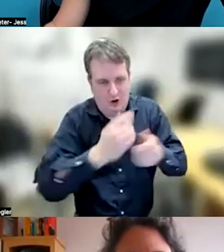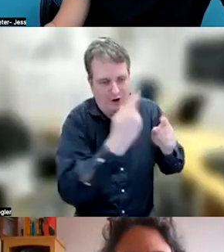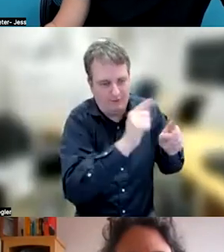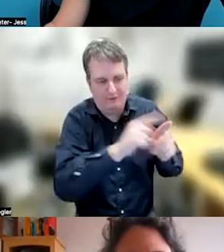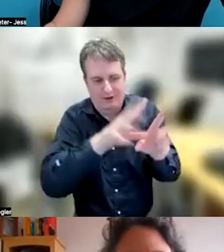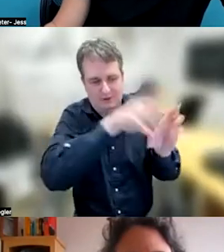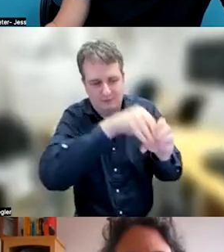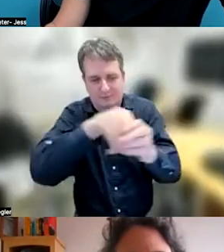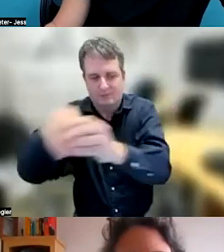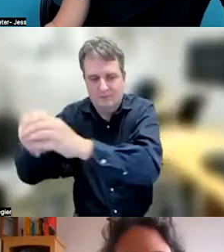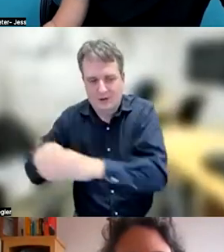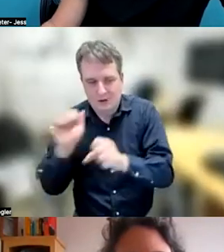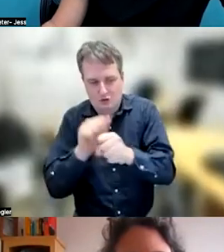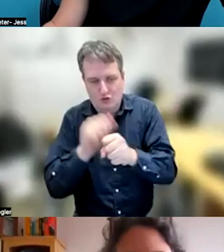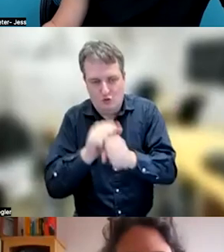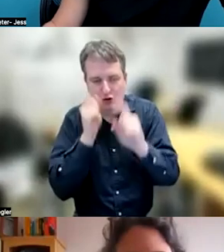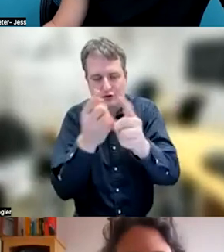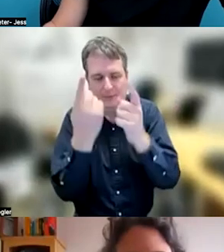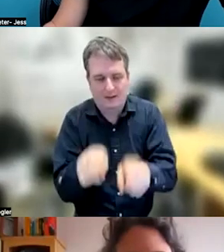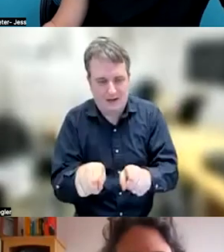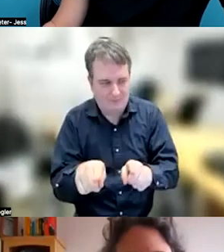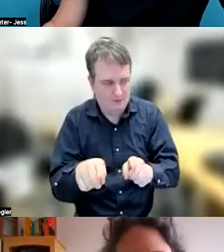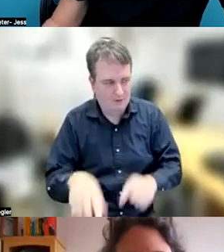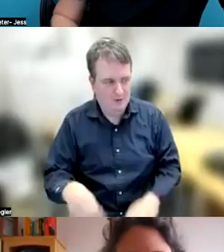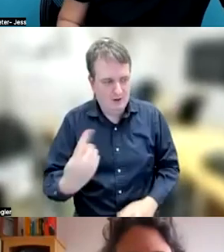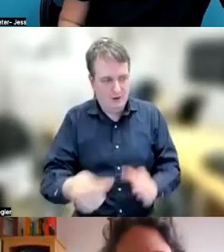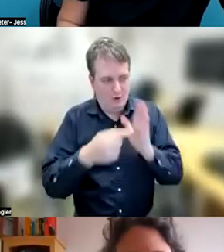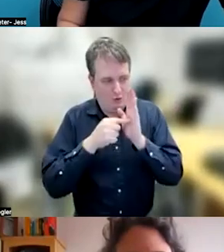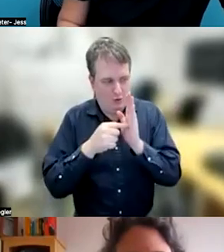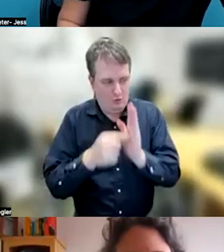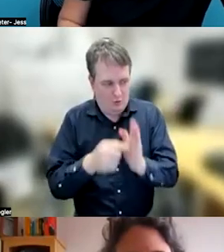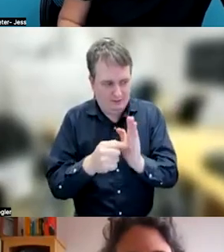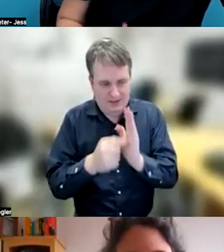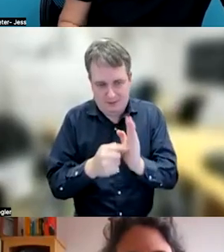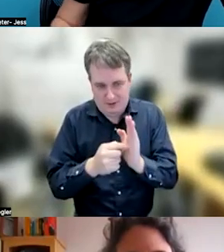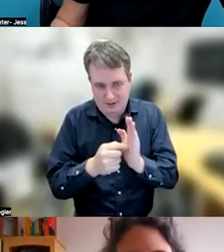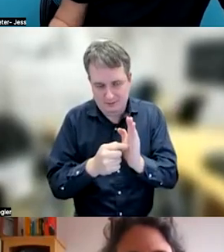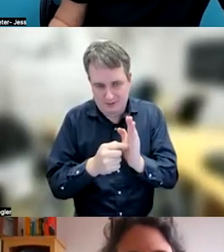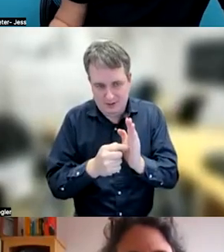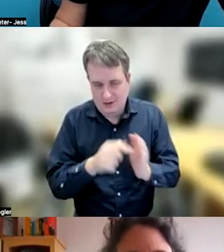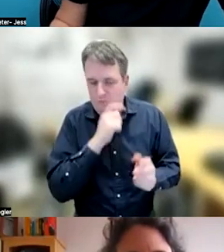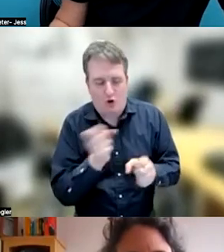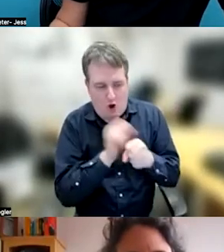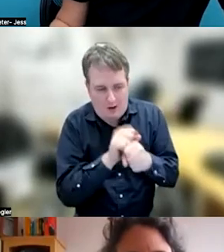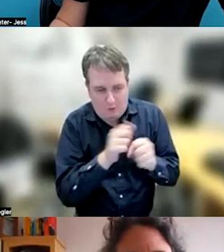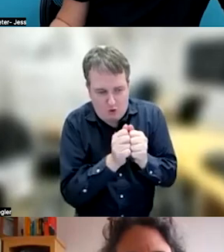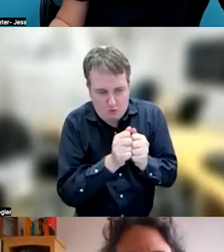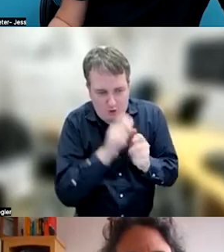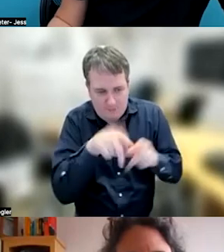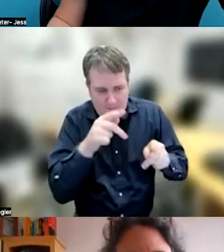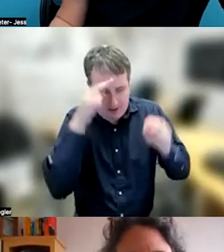broad partnership and having a community involvement in all different aspects. For